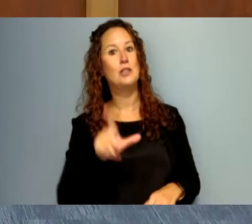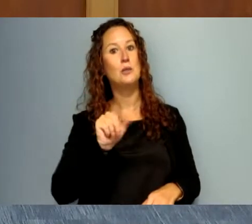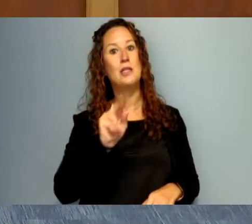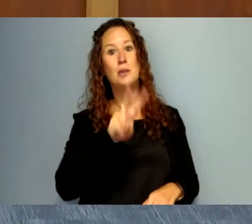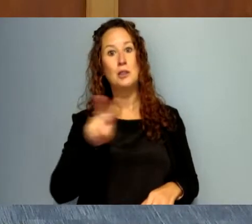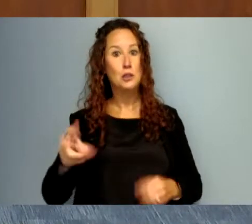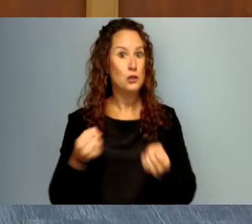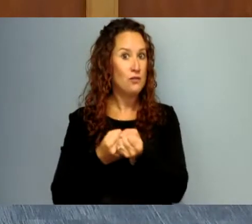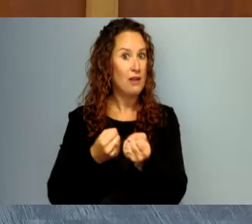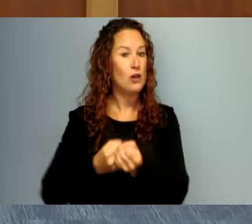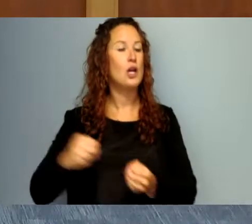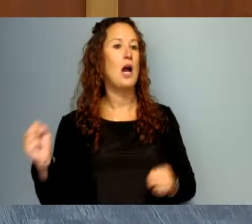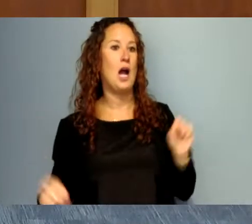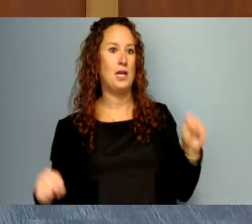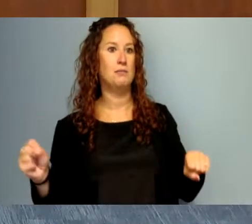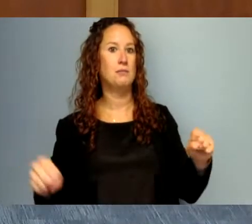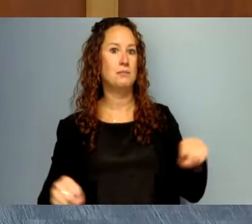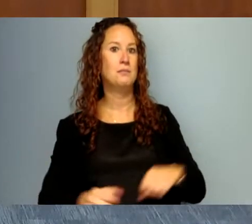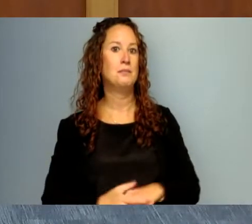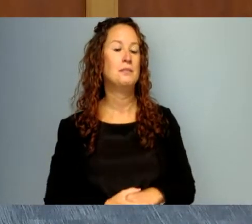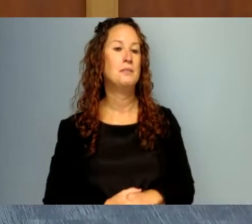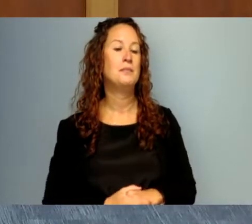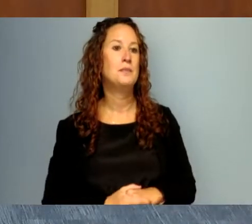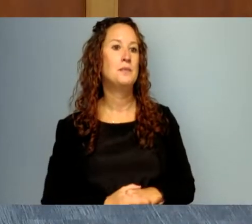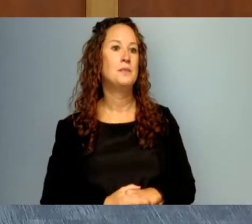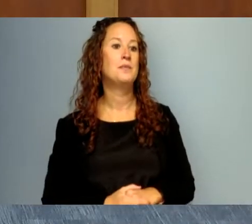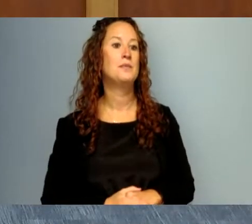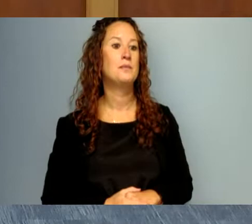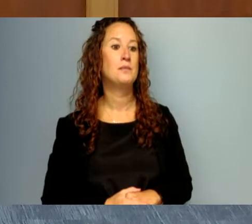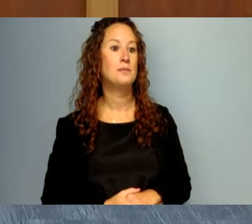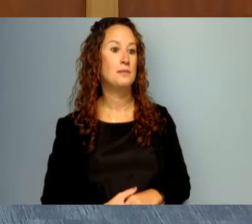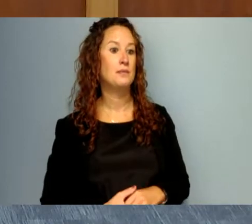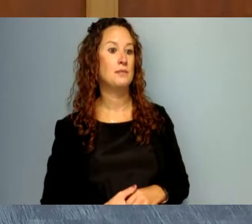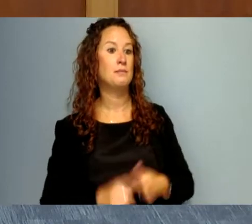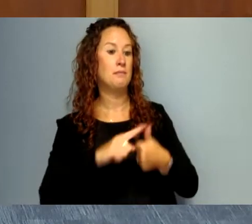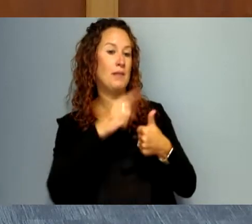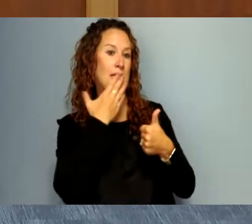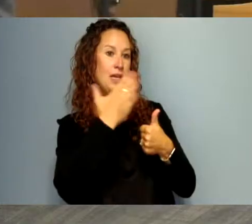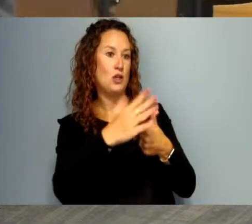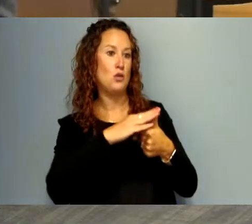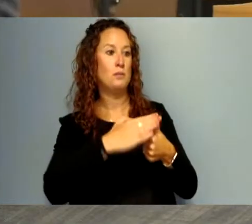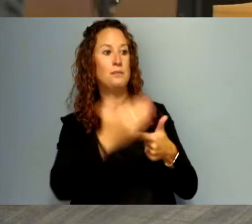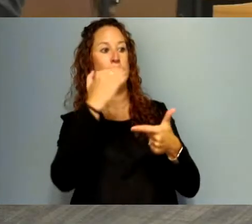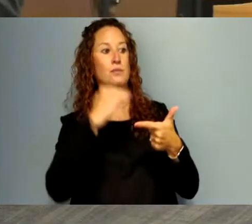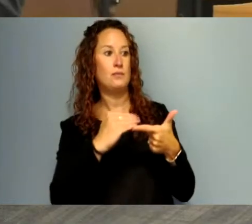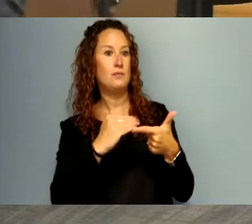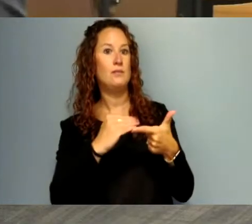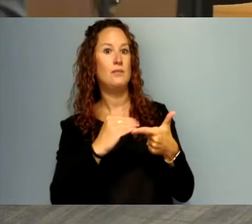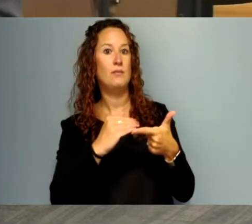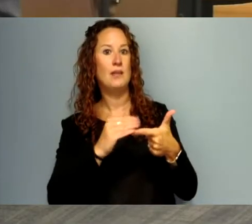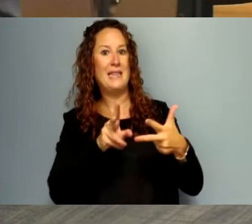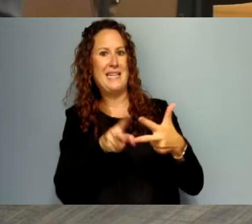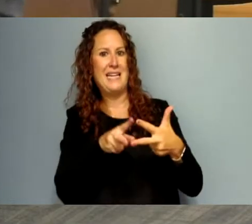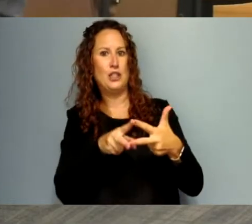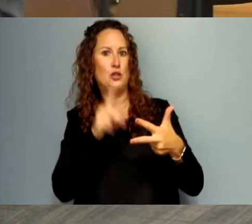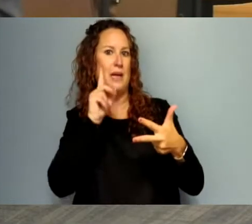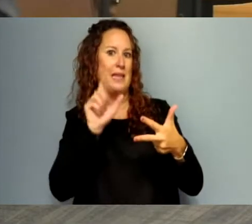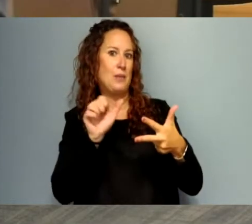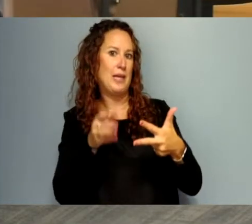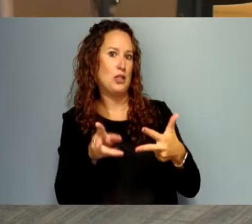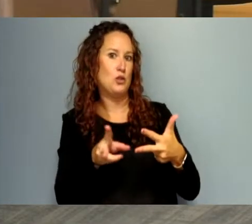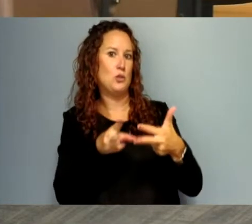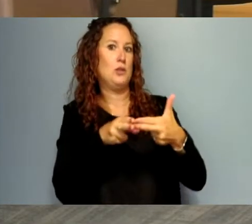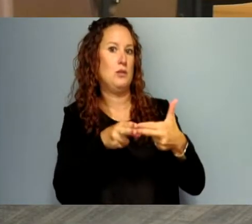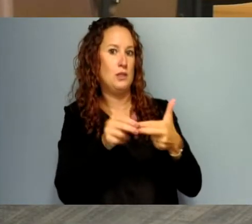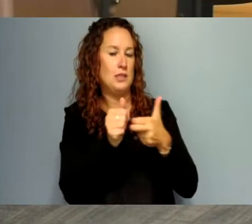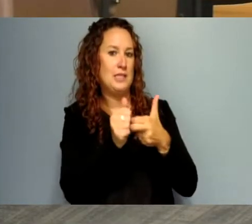favor? Aye. Aye. Okay. All right, thank you. The next two, I think we can do in conjunction with each